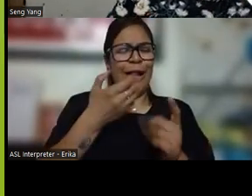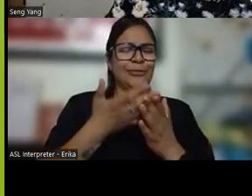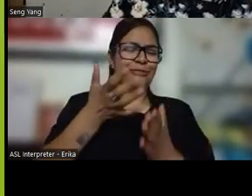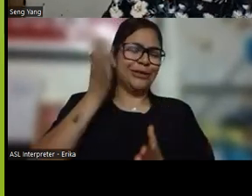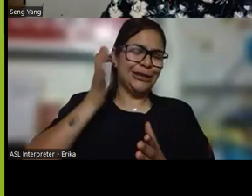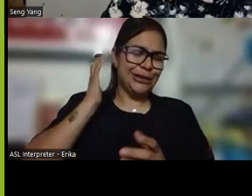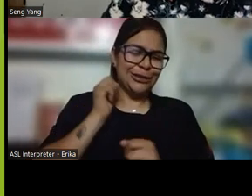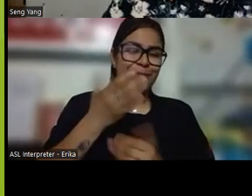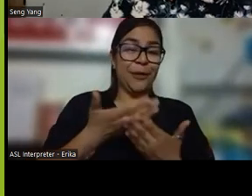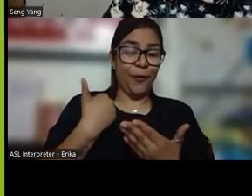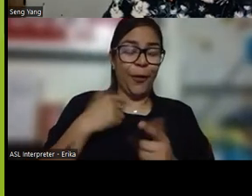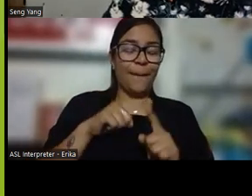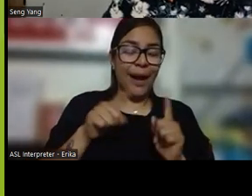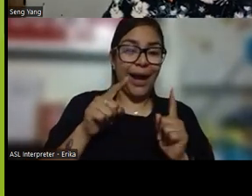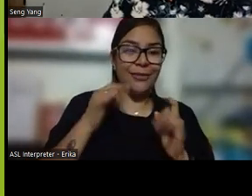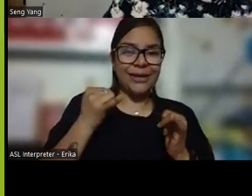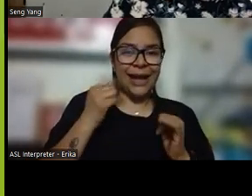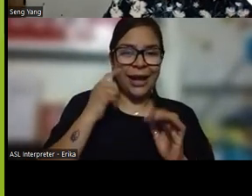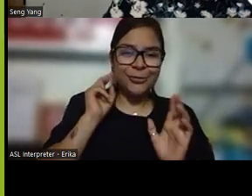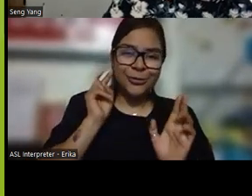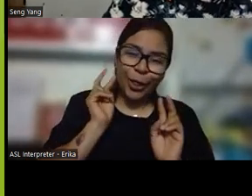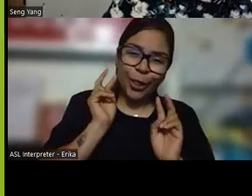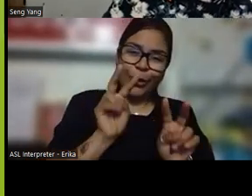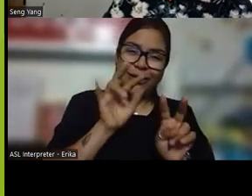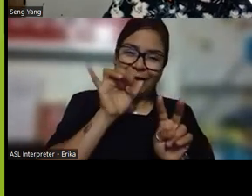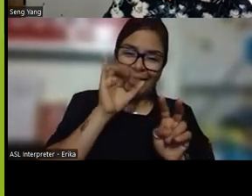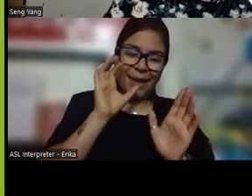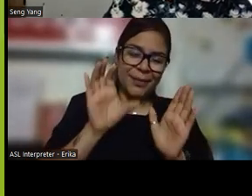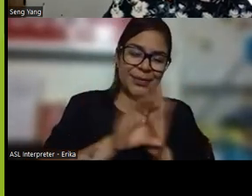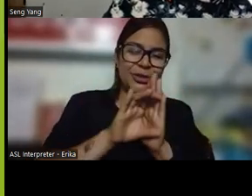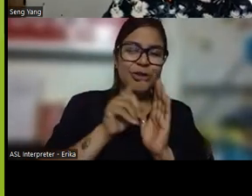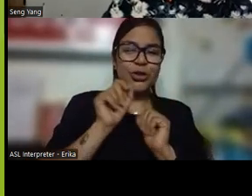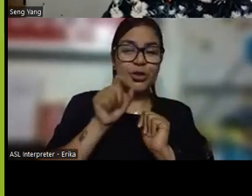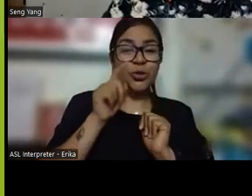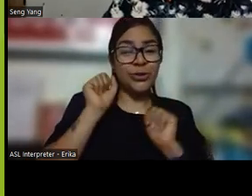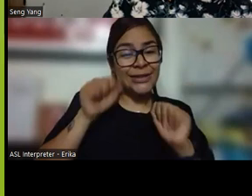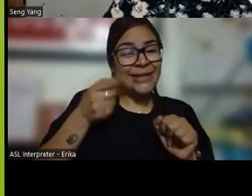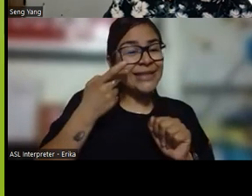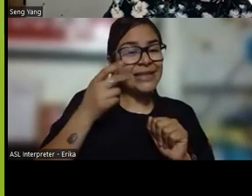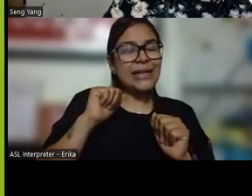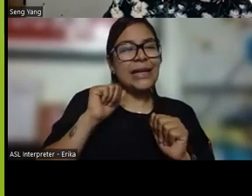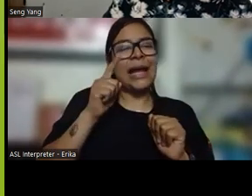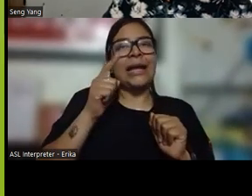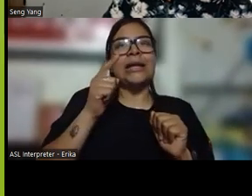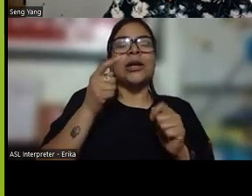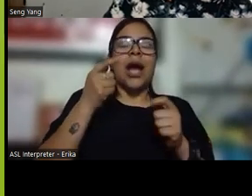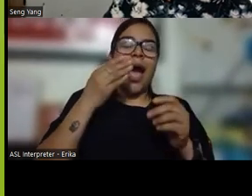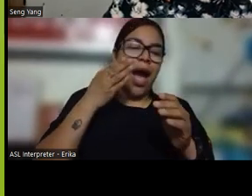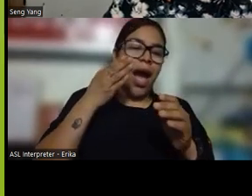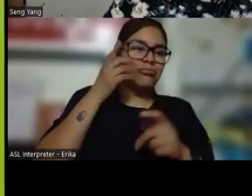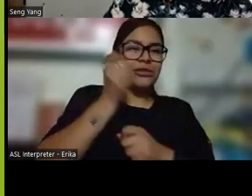now. By looking to this, we can tell that after each year we do have